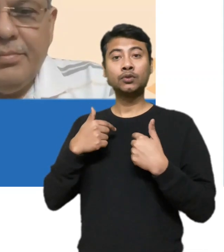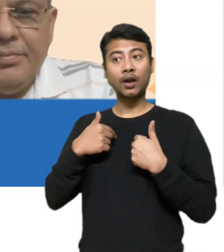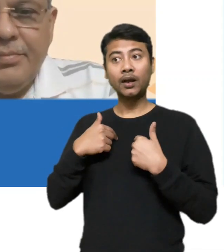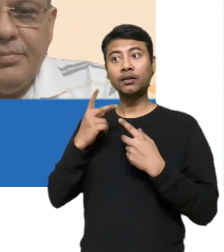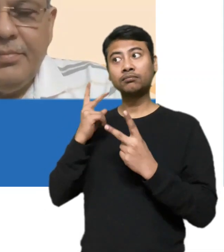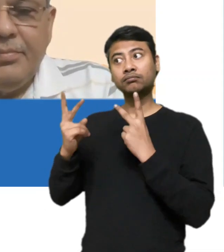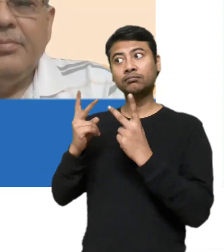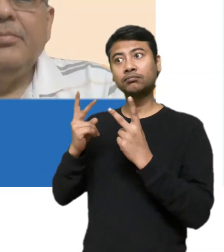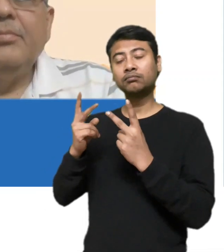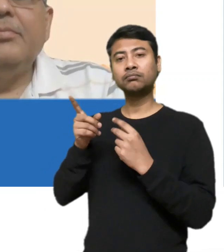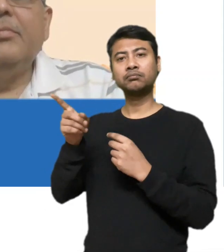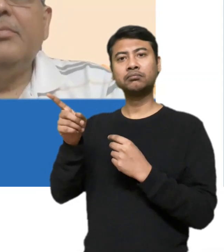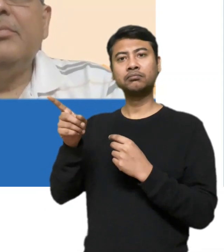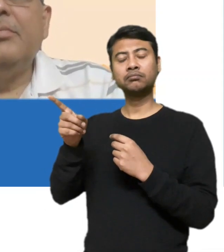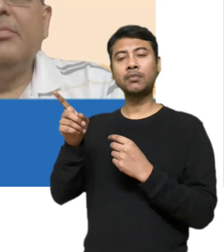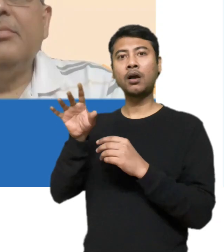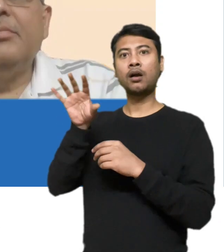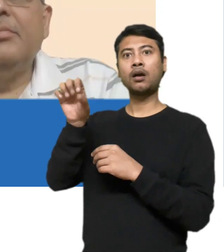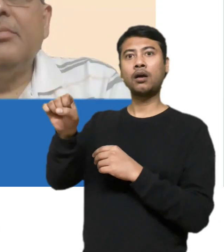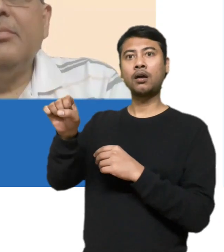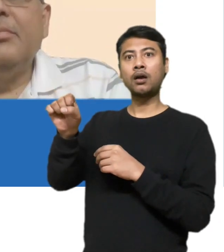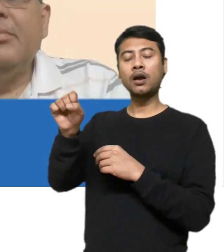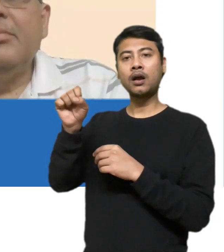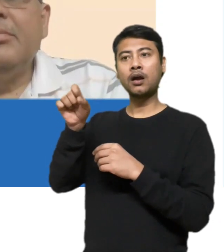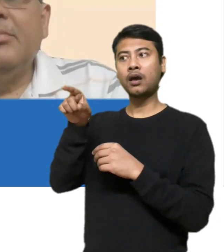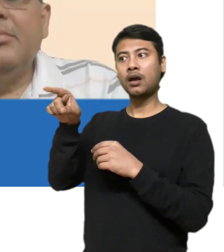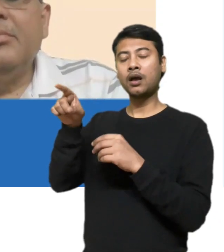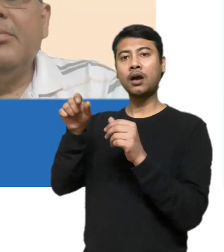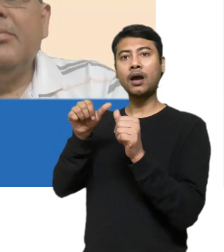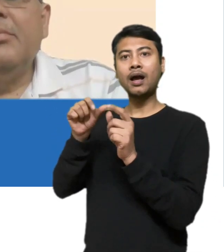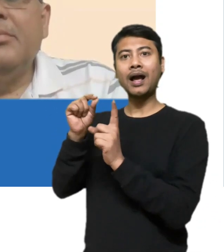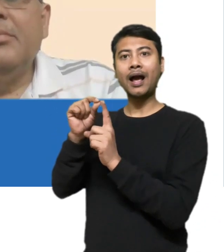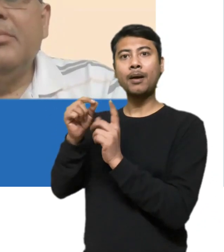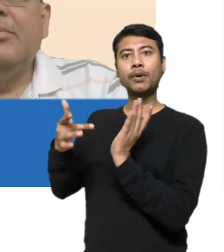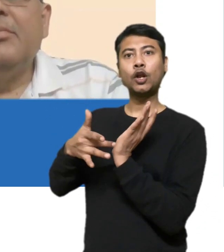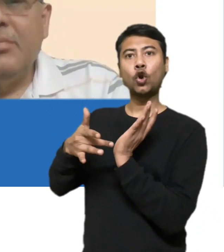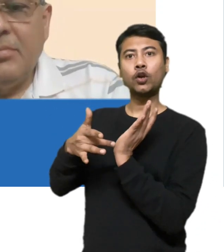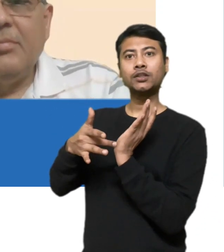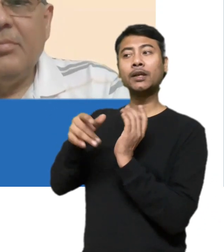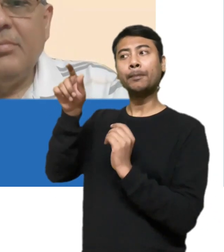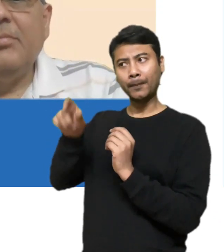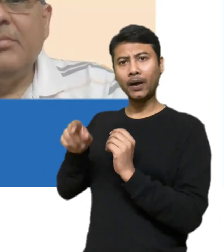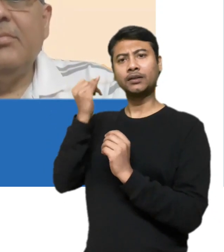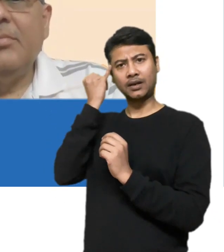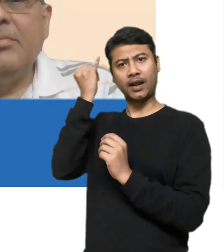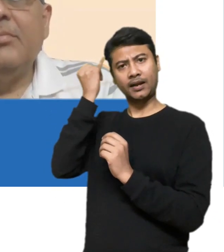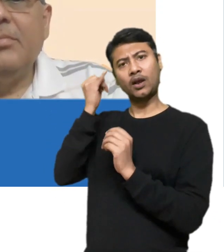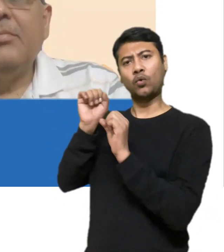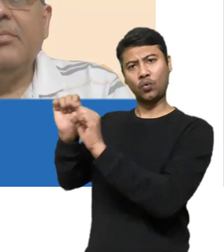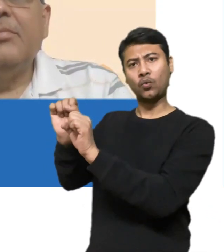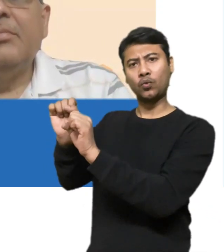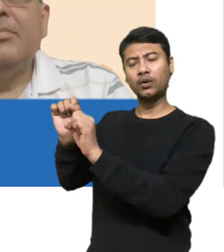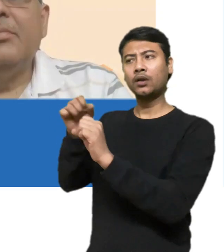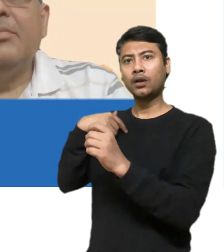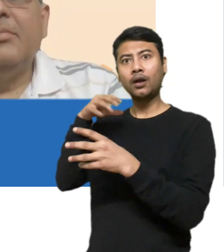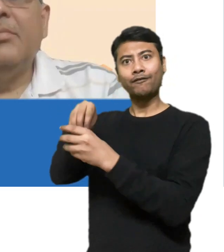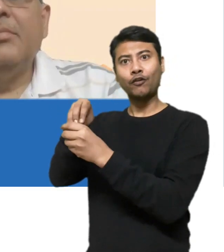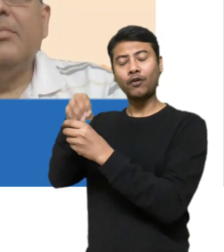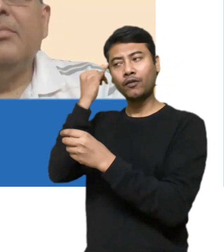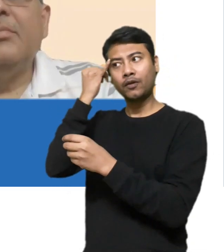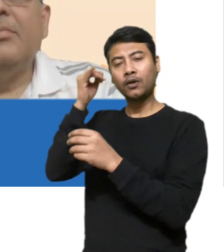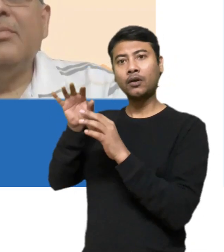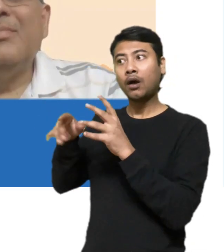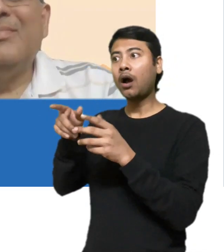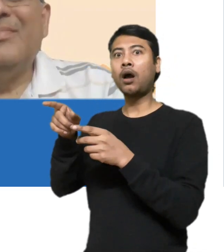else was prototyping it, but somehow this seemed to be the journey that I had to take. And I'm